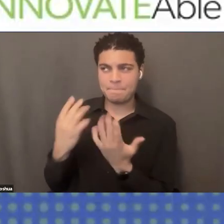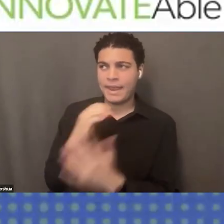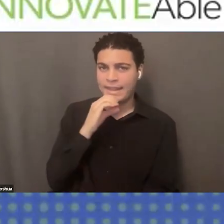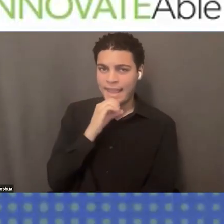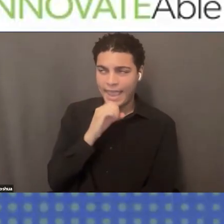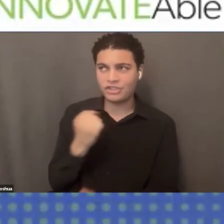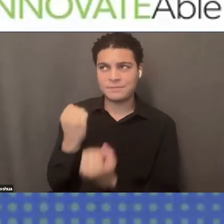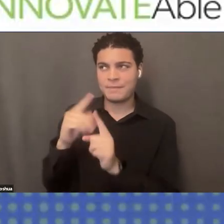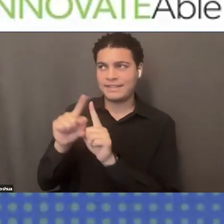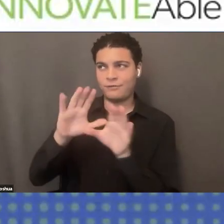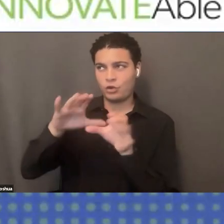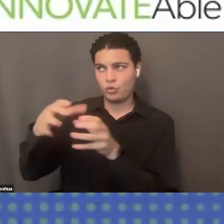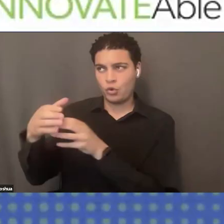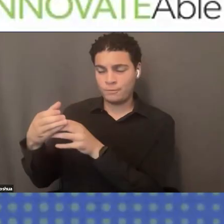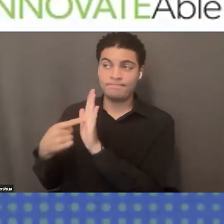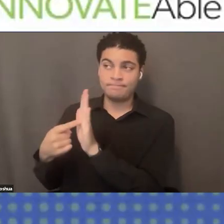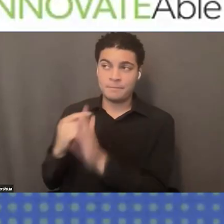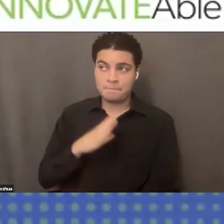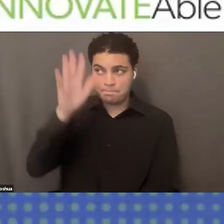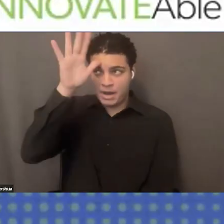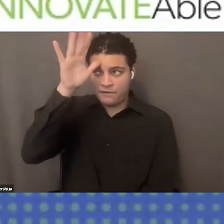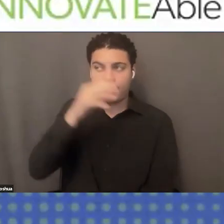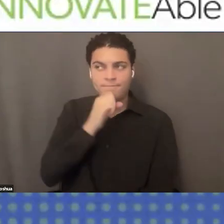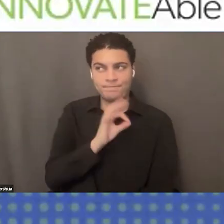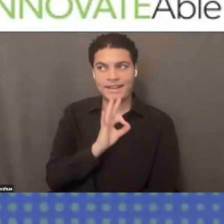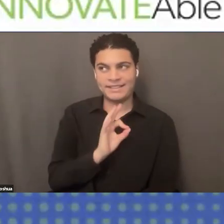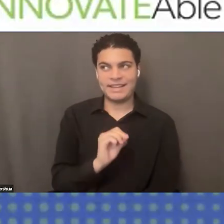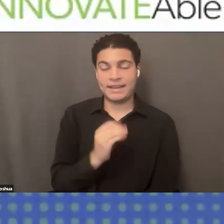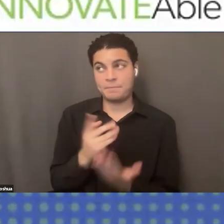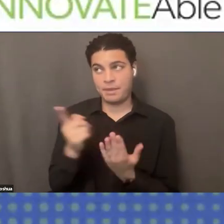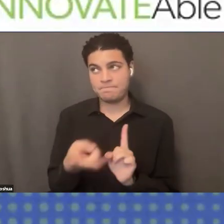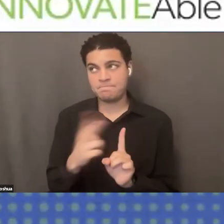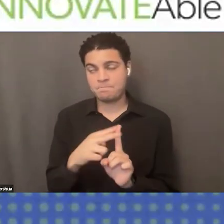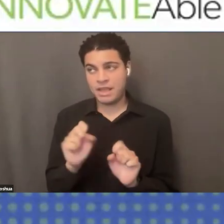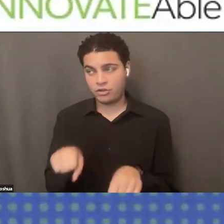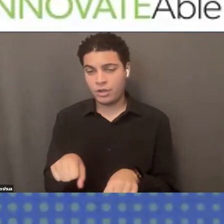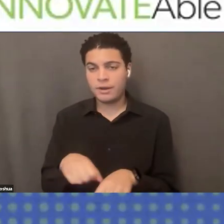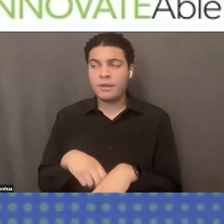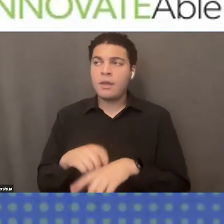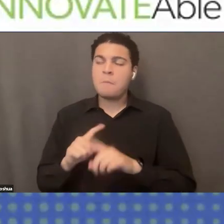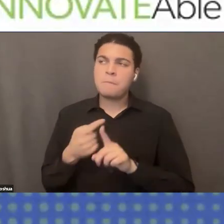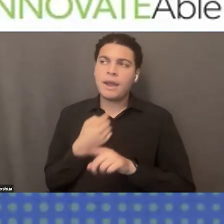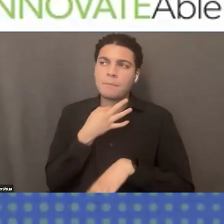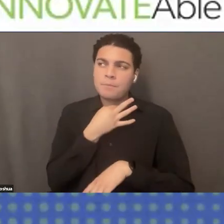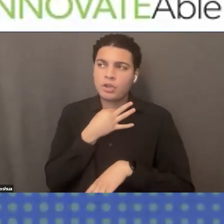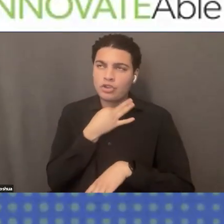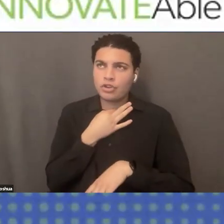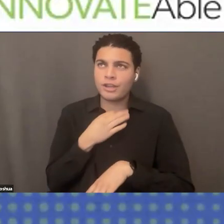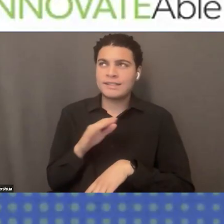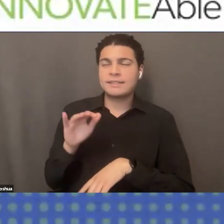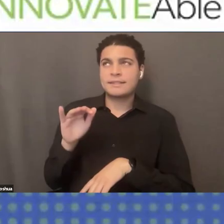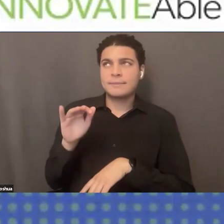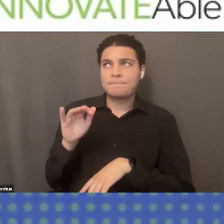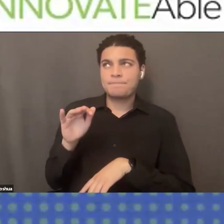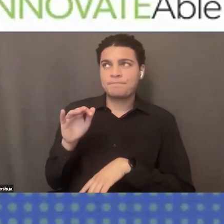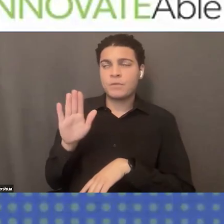a 90-year-old dad, and my question is, you kind of touched on it, but how transferable is the use of